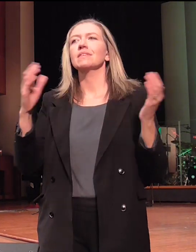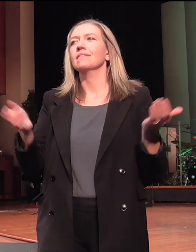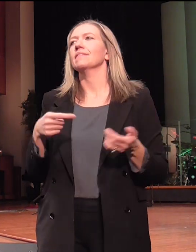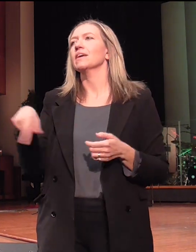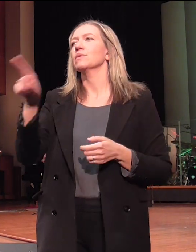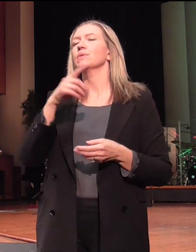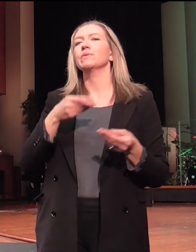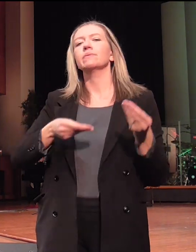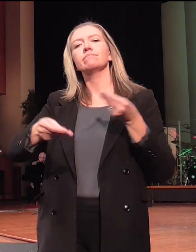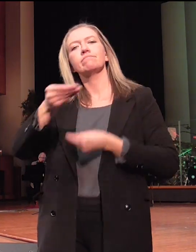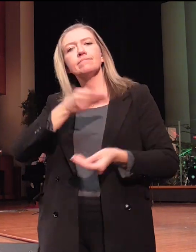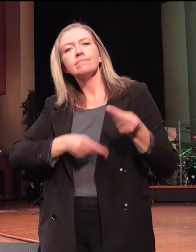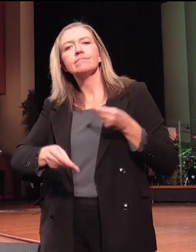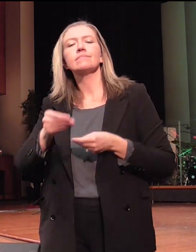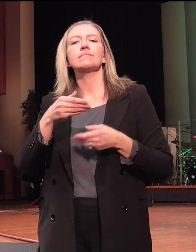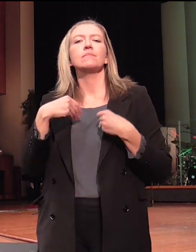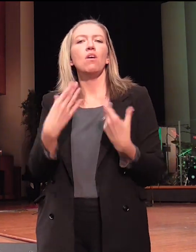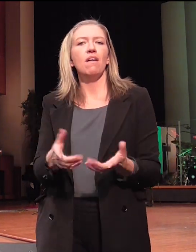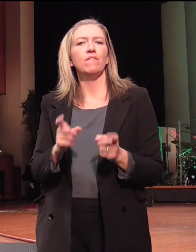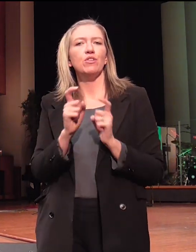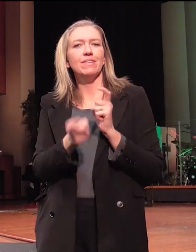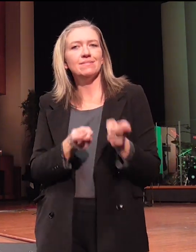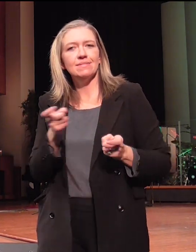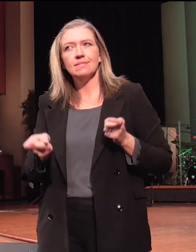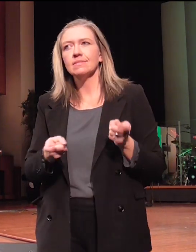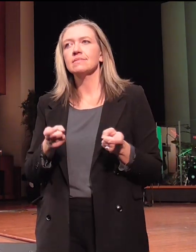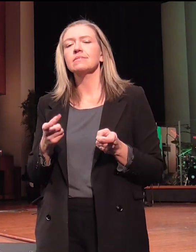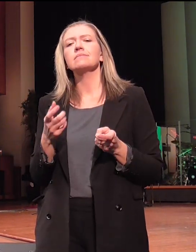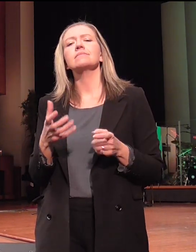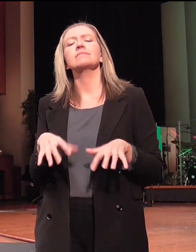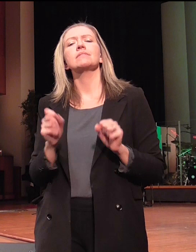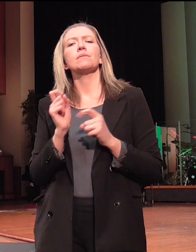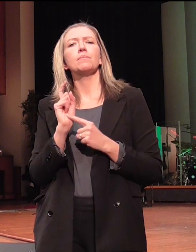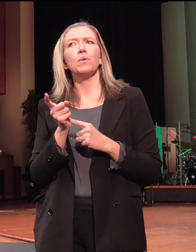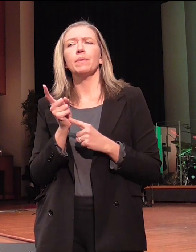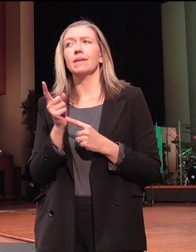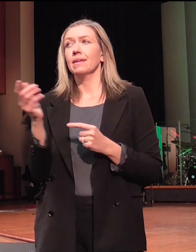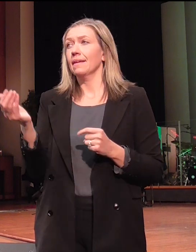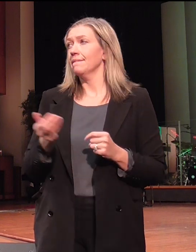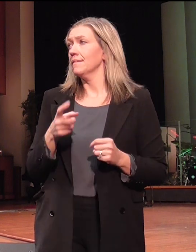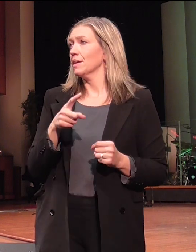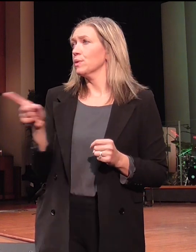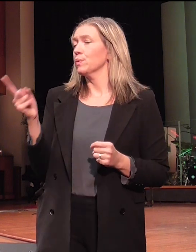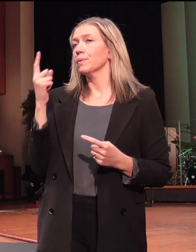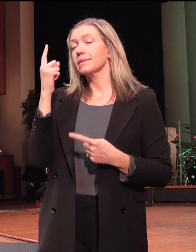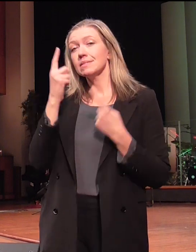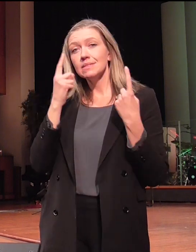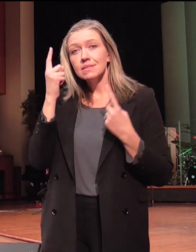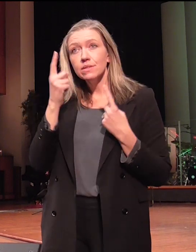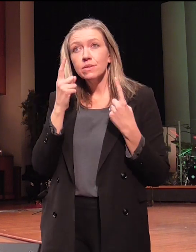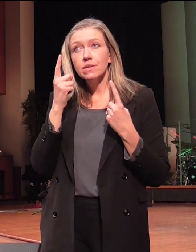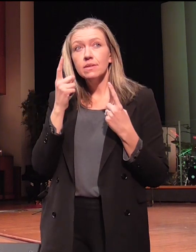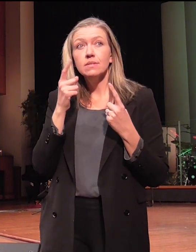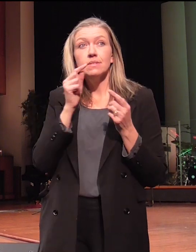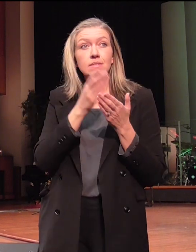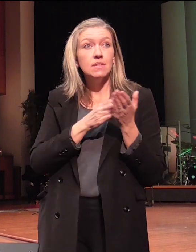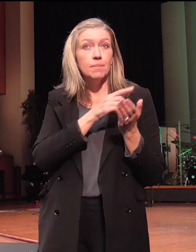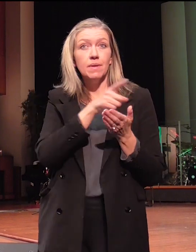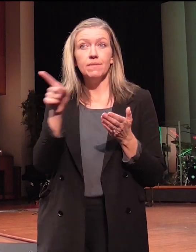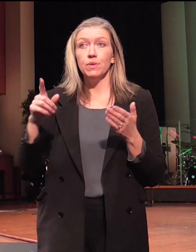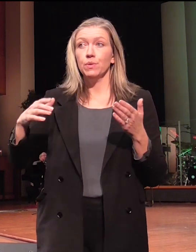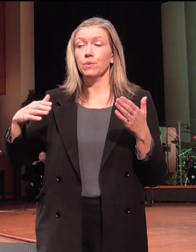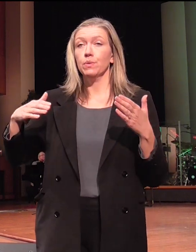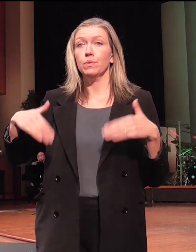circulate tithes and offerings, and we want to just take a moment to invite you to consider, those of you who are yet to